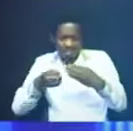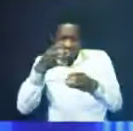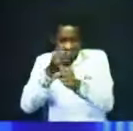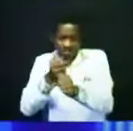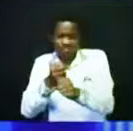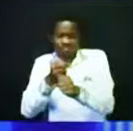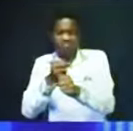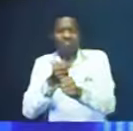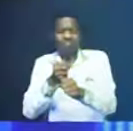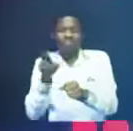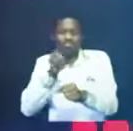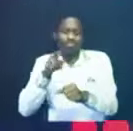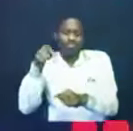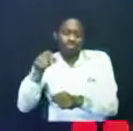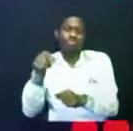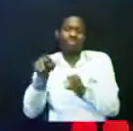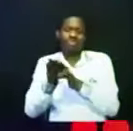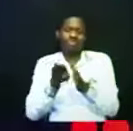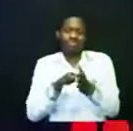address.